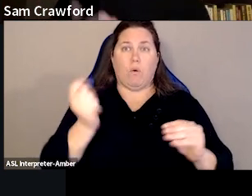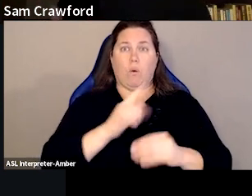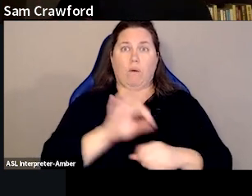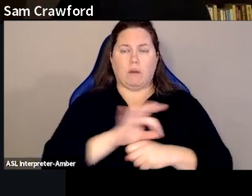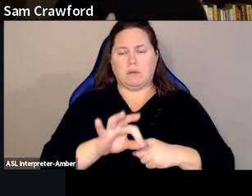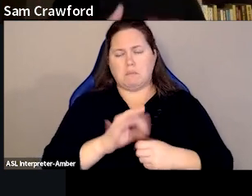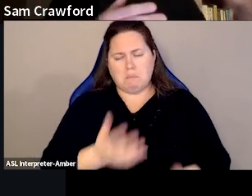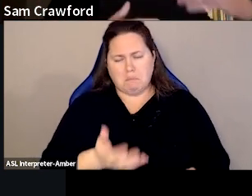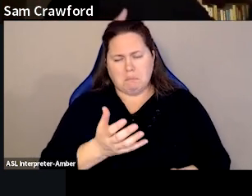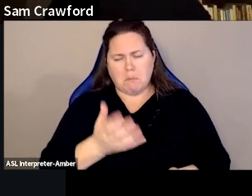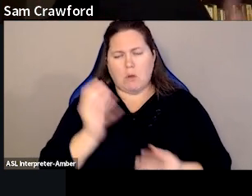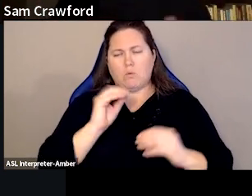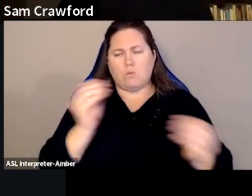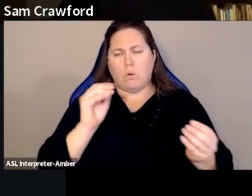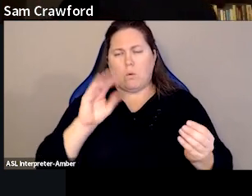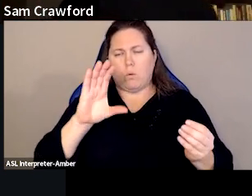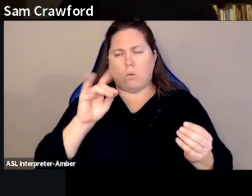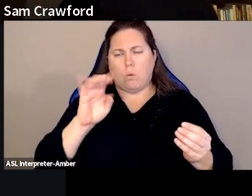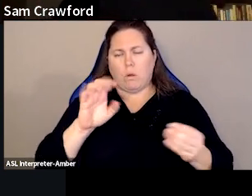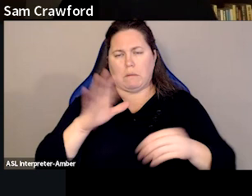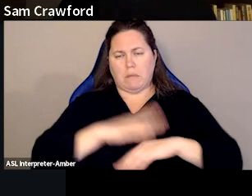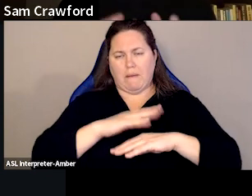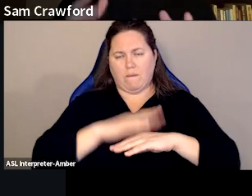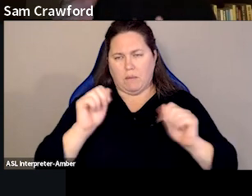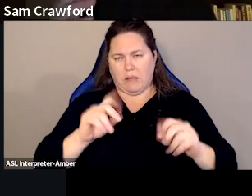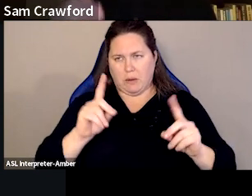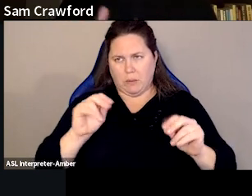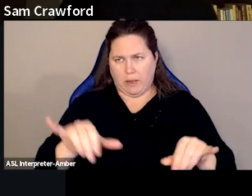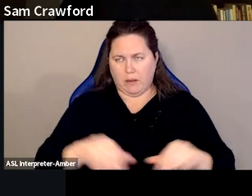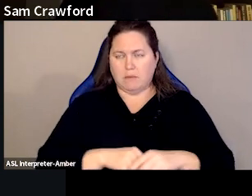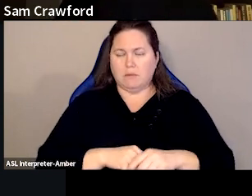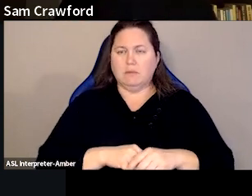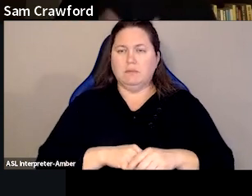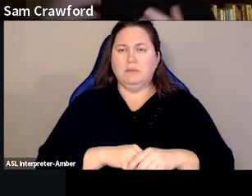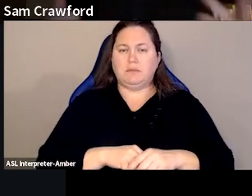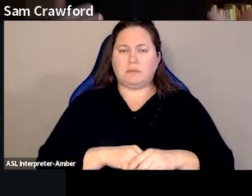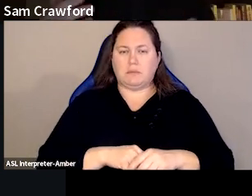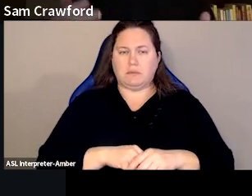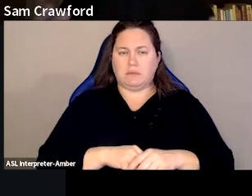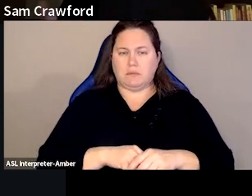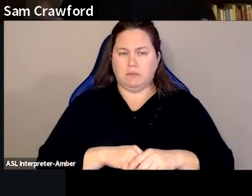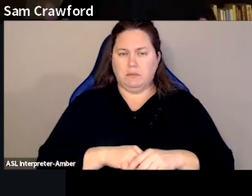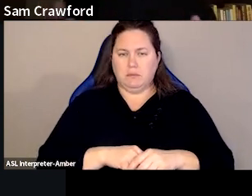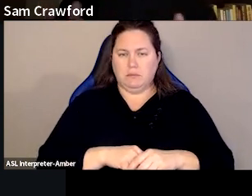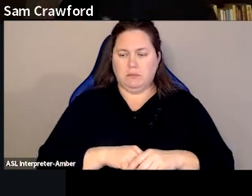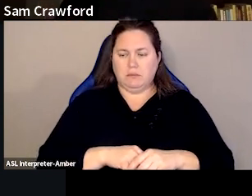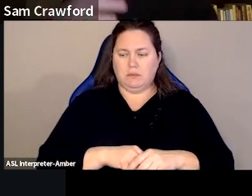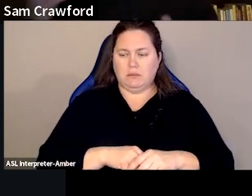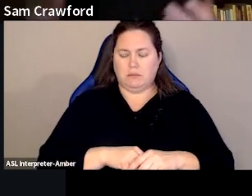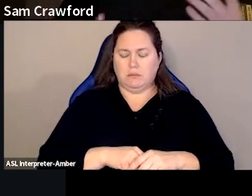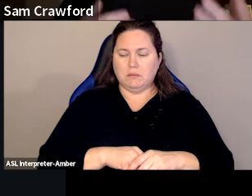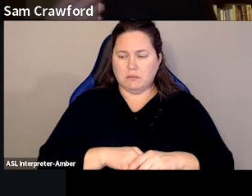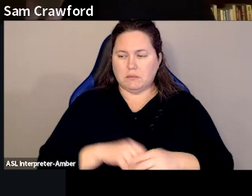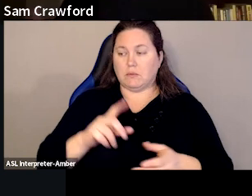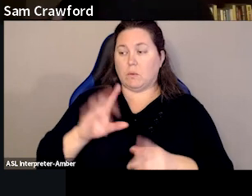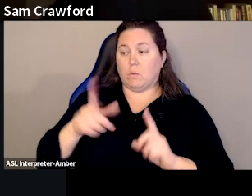platforms can do a lot of that. I've just spoken about that. But I'd hazard a guess that you have different software anyway that takes care